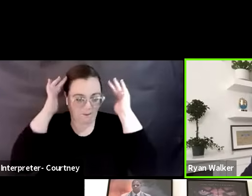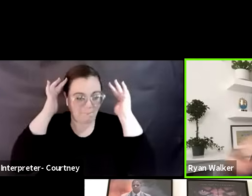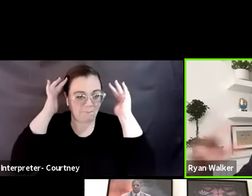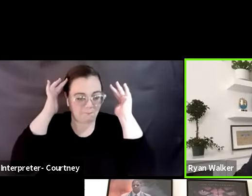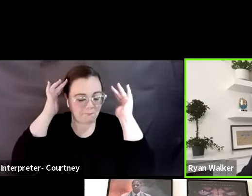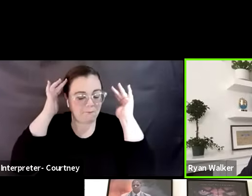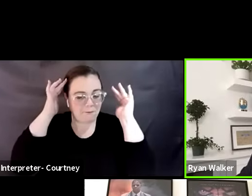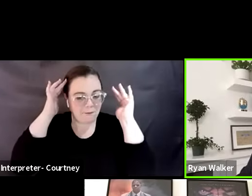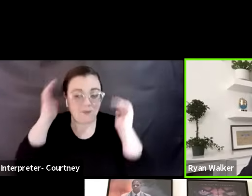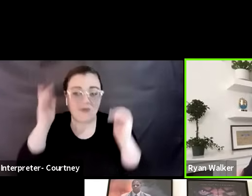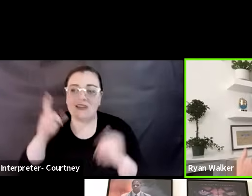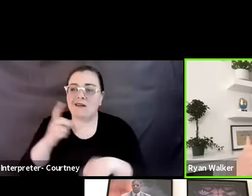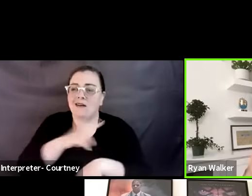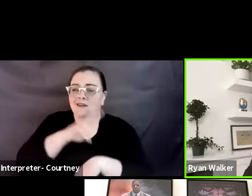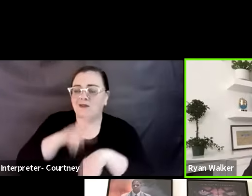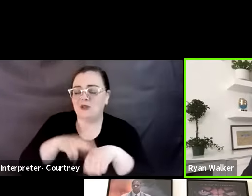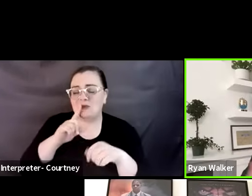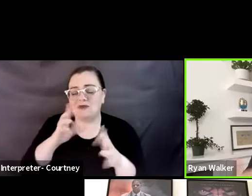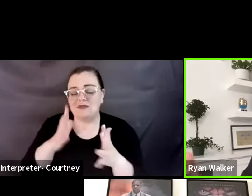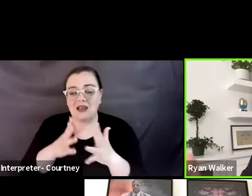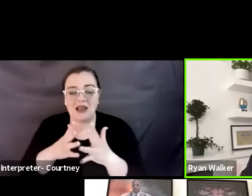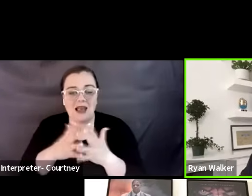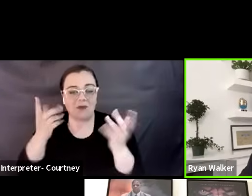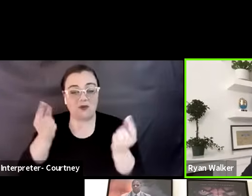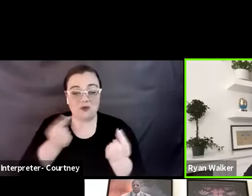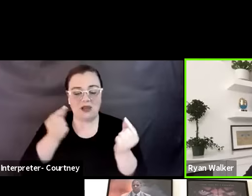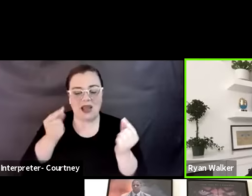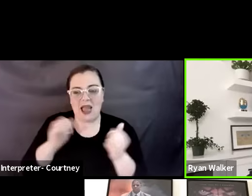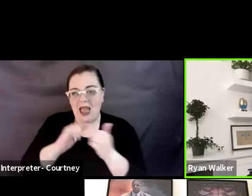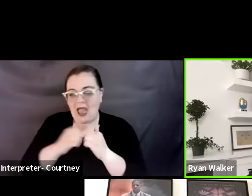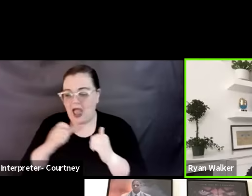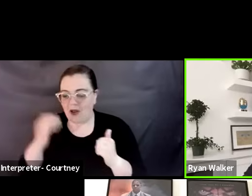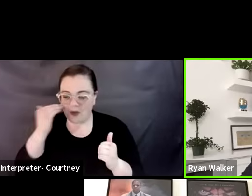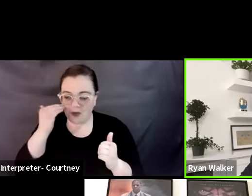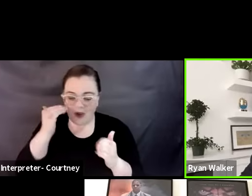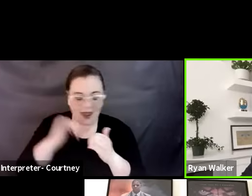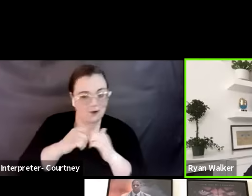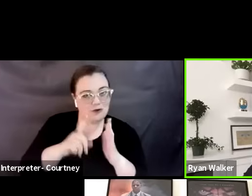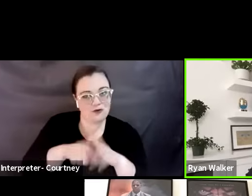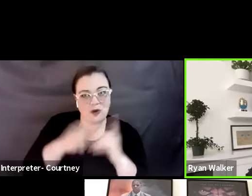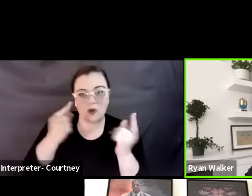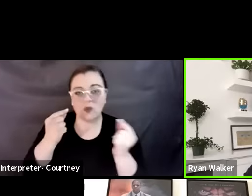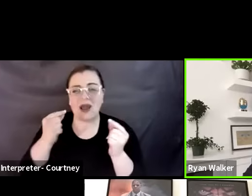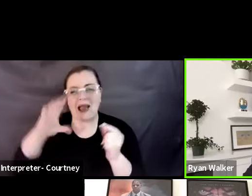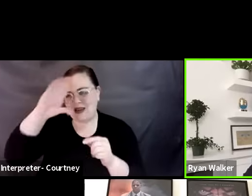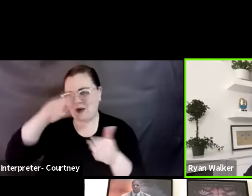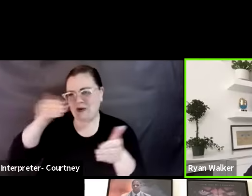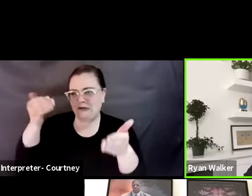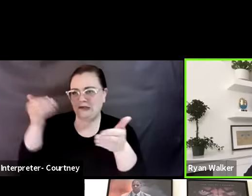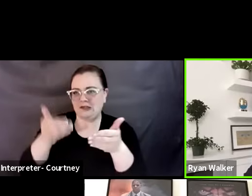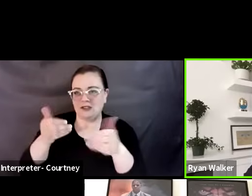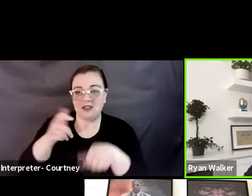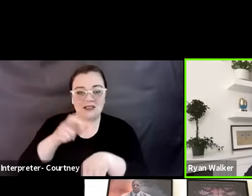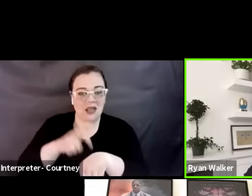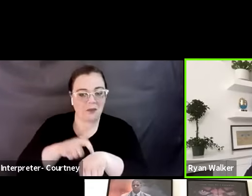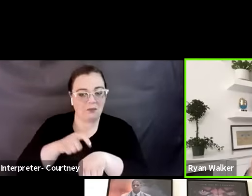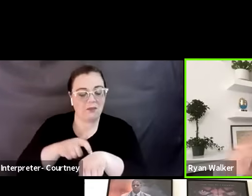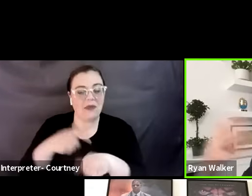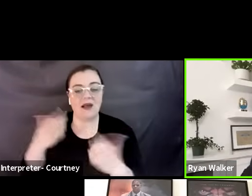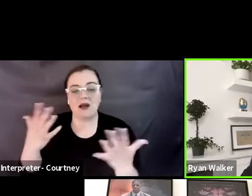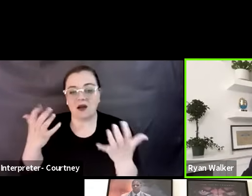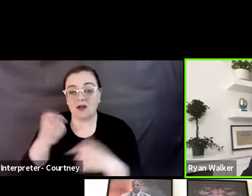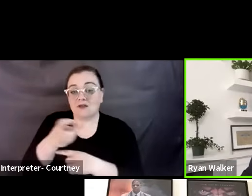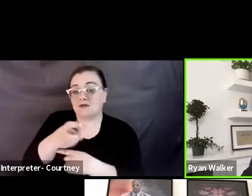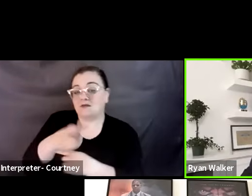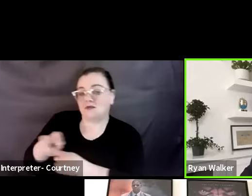course, there's so much that you can do. How do you know where to start and put your energy? I know we're coming up on time here, and I want to make sure we transition over